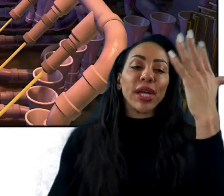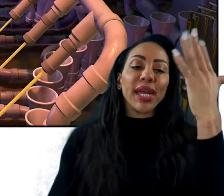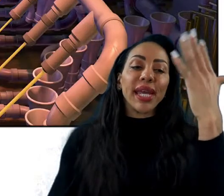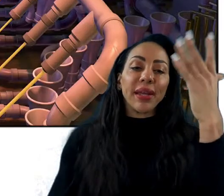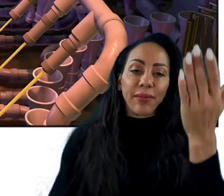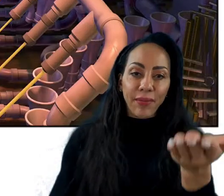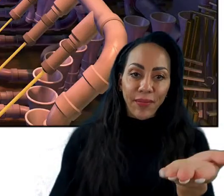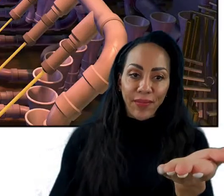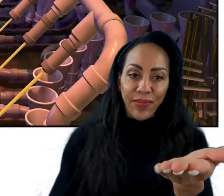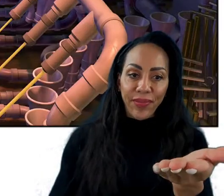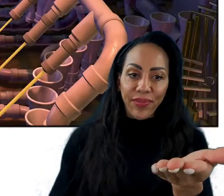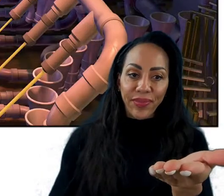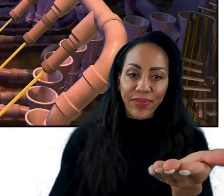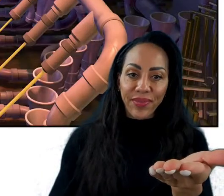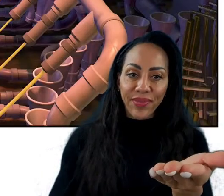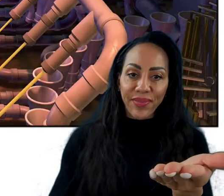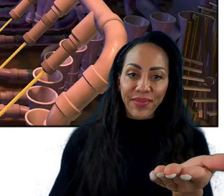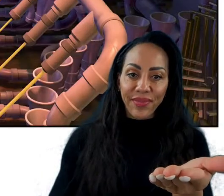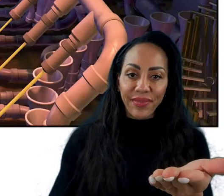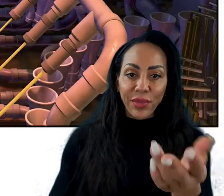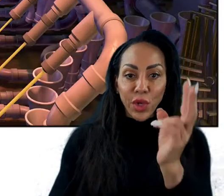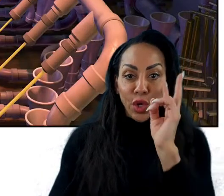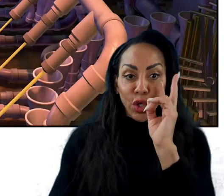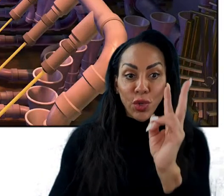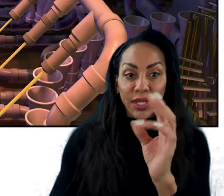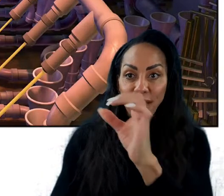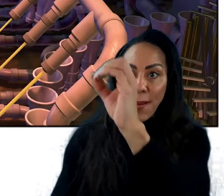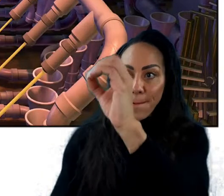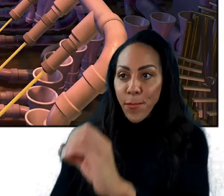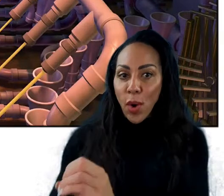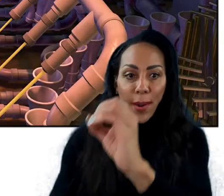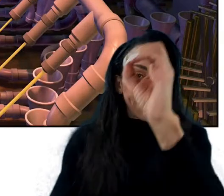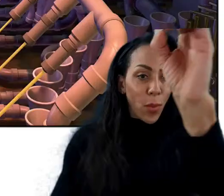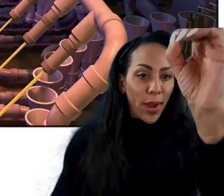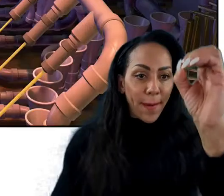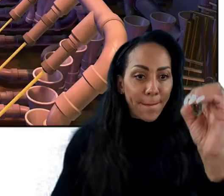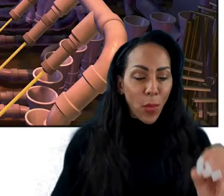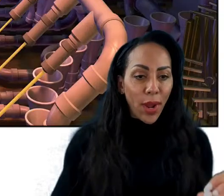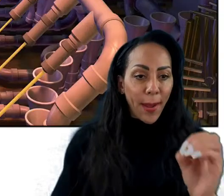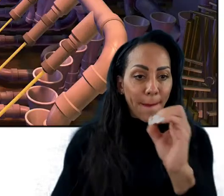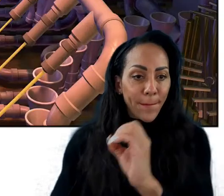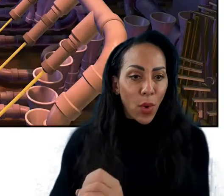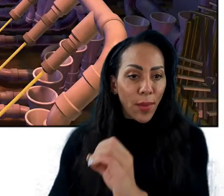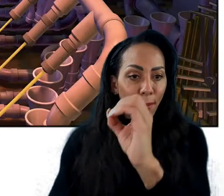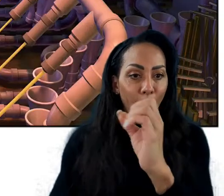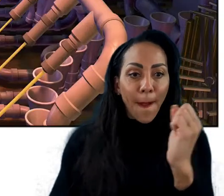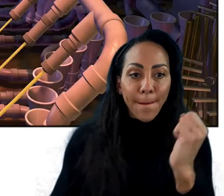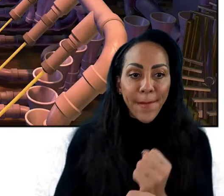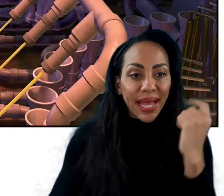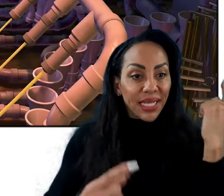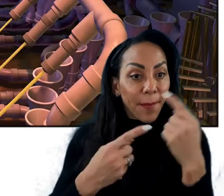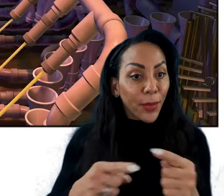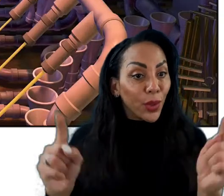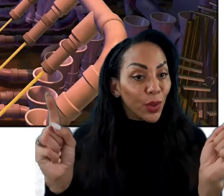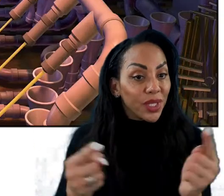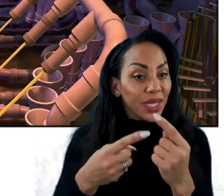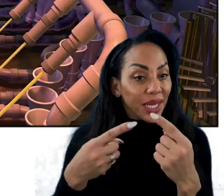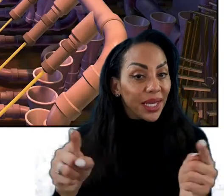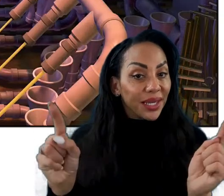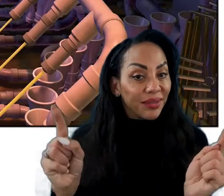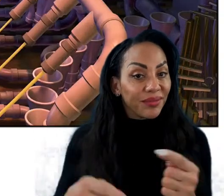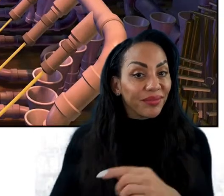But you'll see when these ball bearings are bouncing with the strings and the drums and the tubes, they're all making some kind of amazing